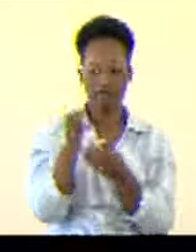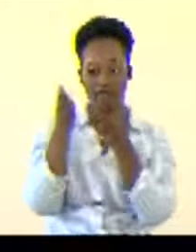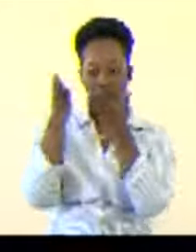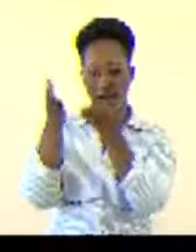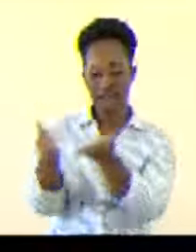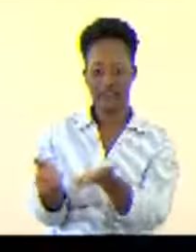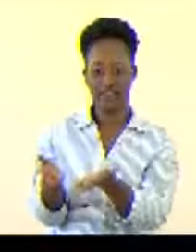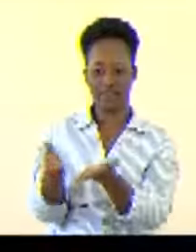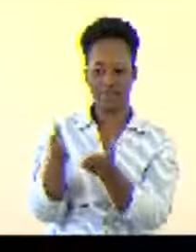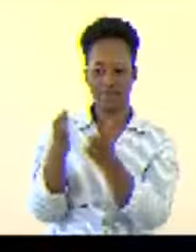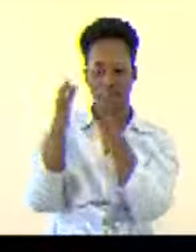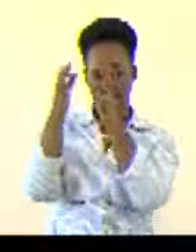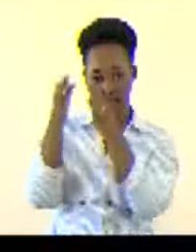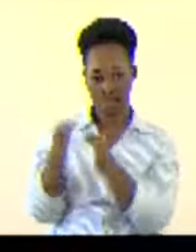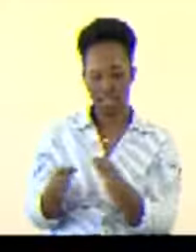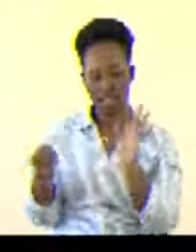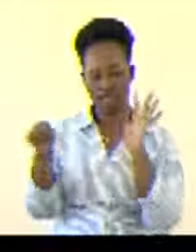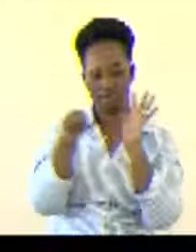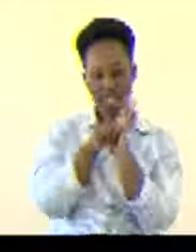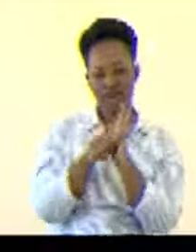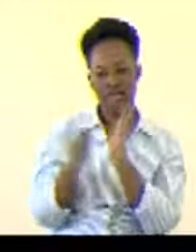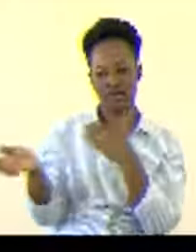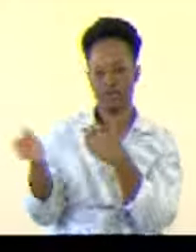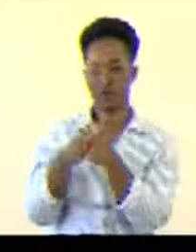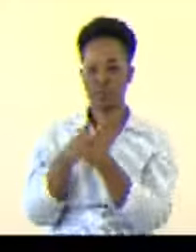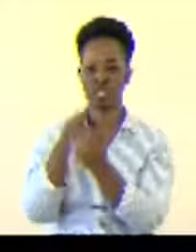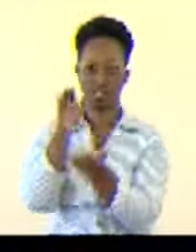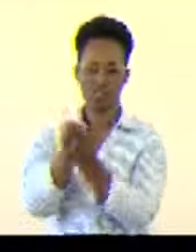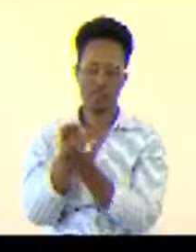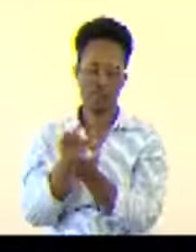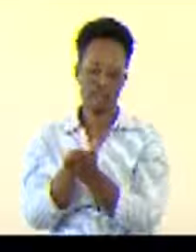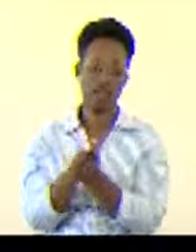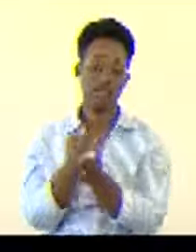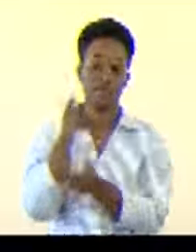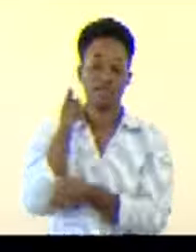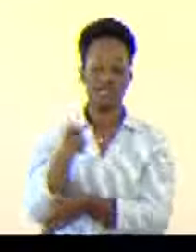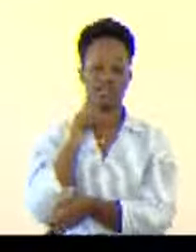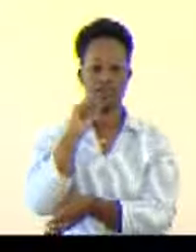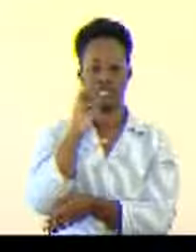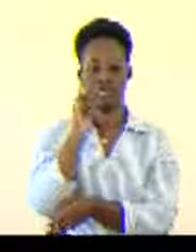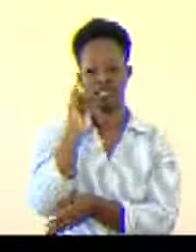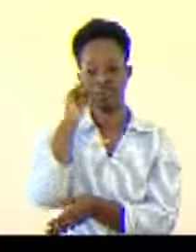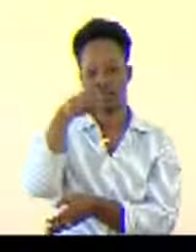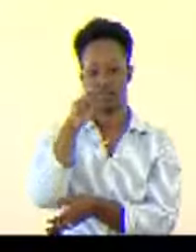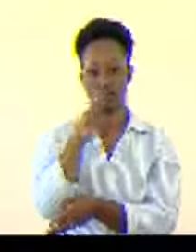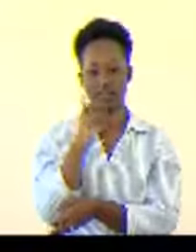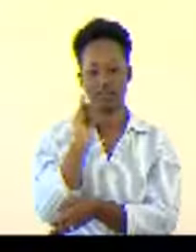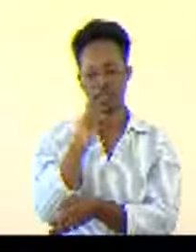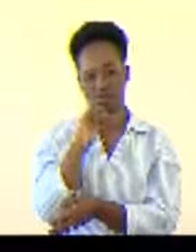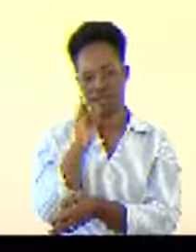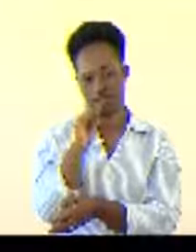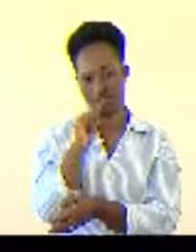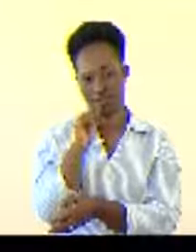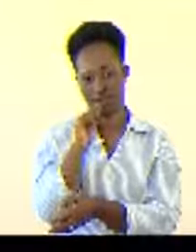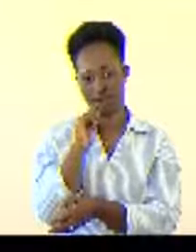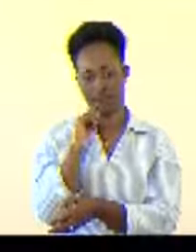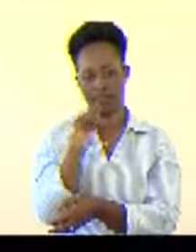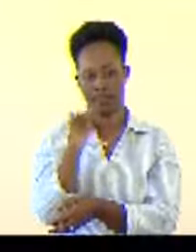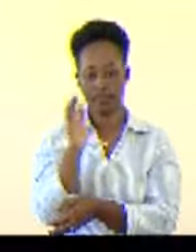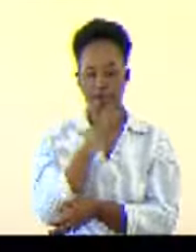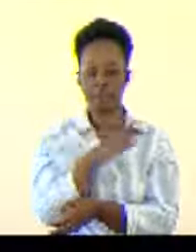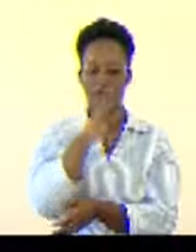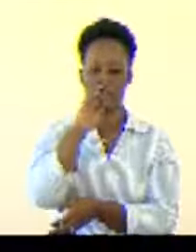closing stock. So in this case, these liquidity ratios, they measure the ability